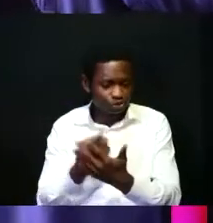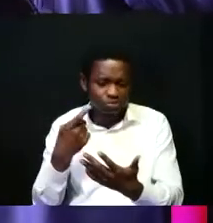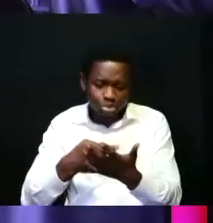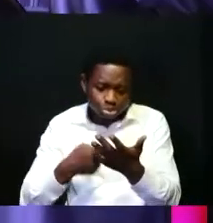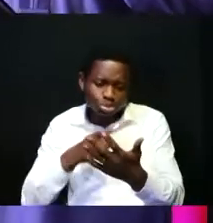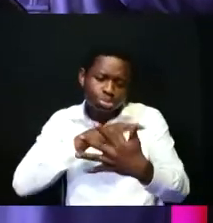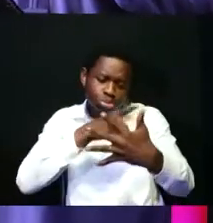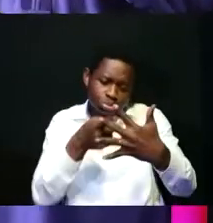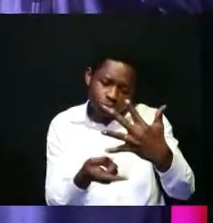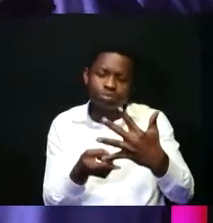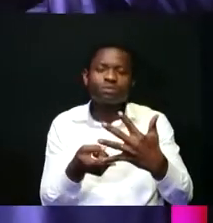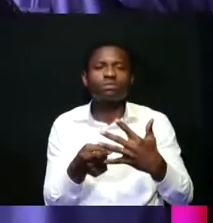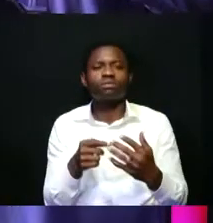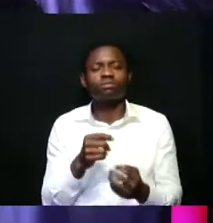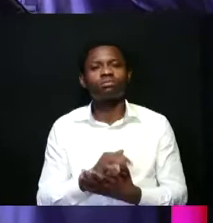week.